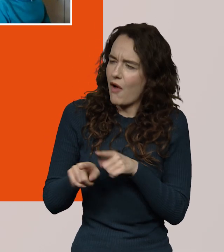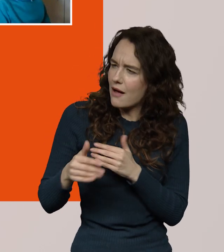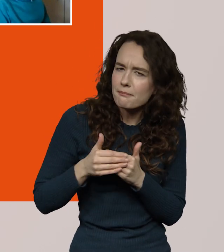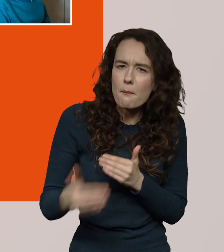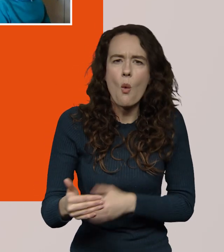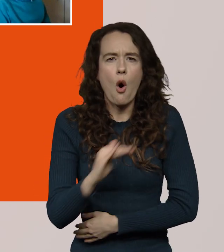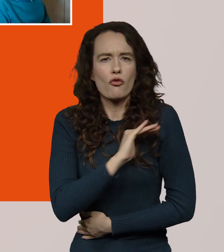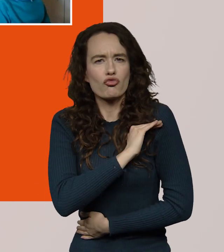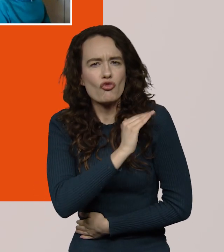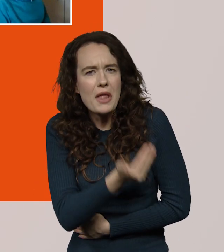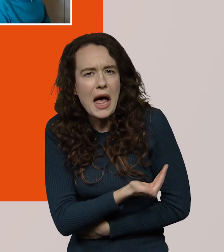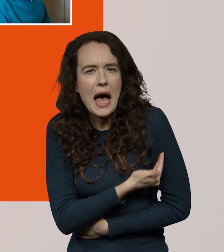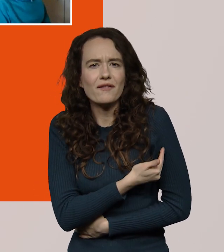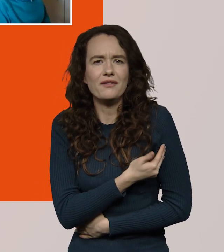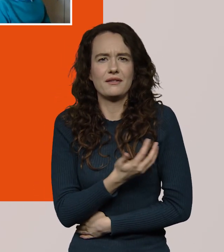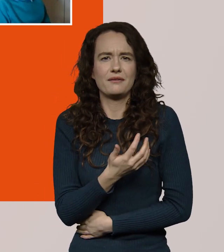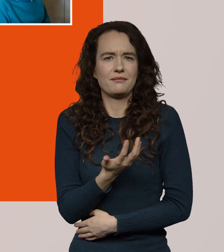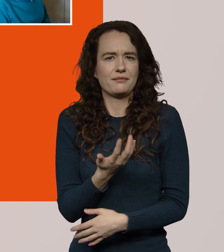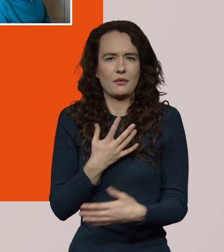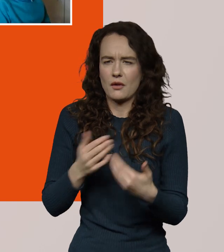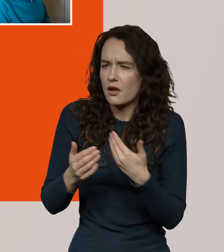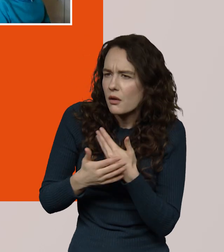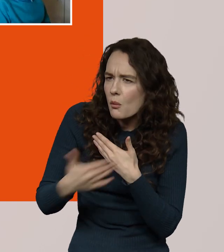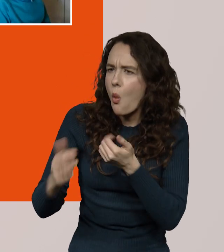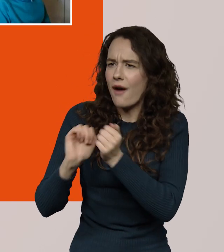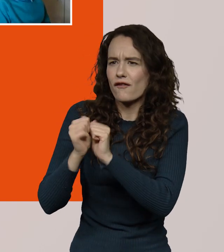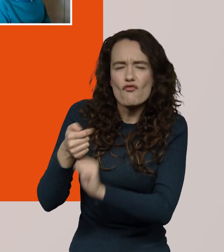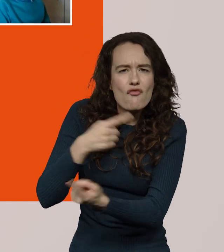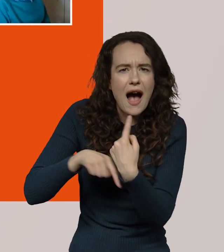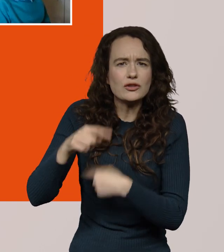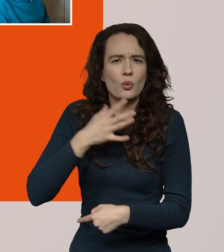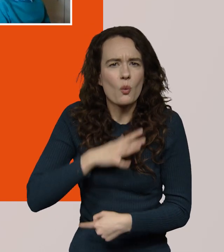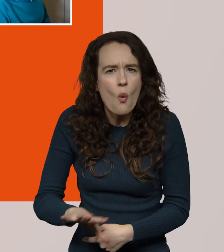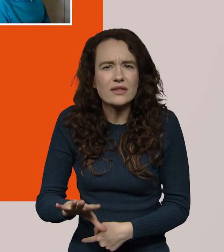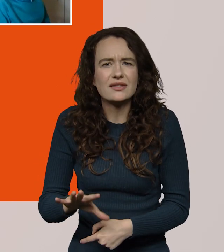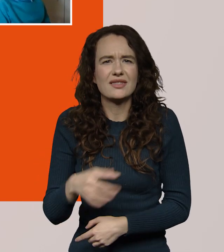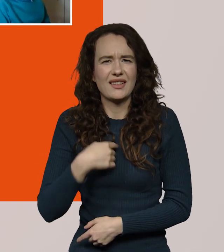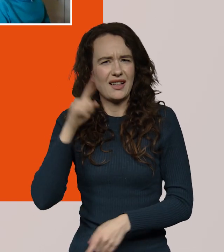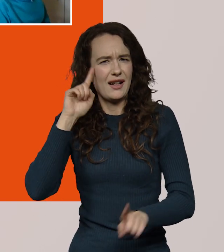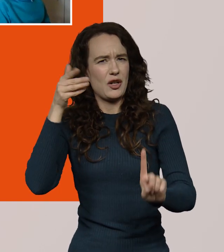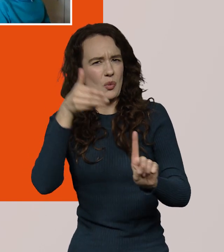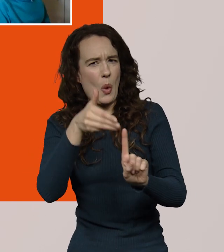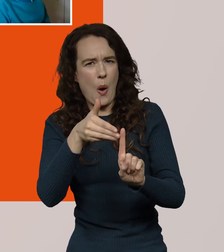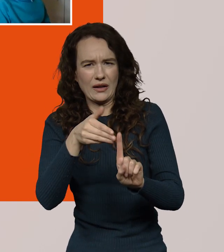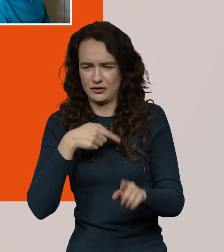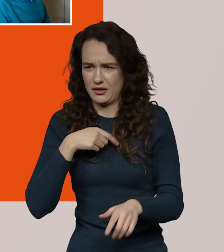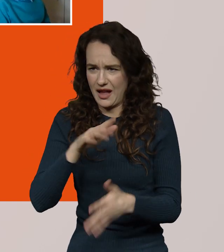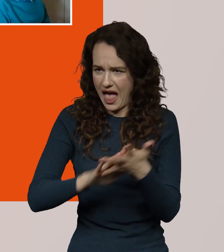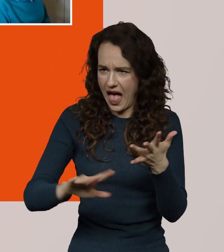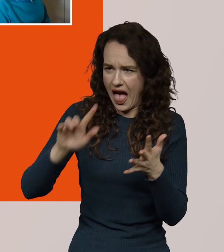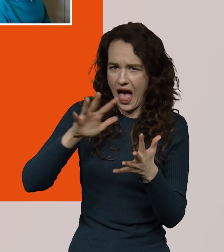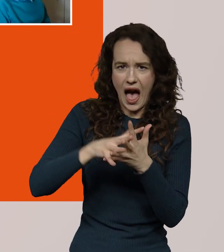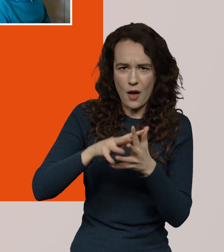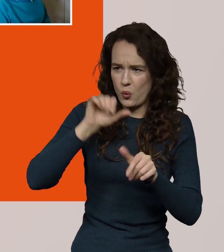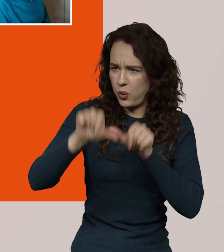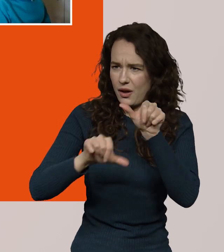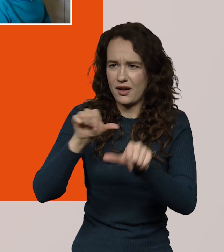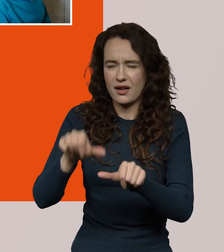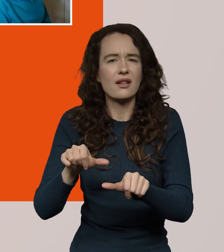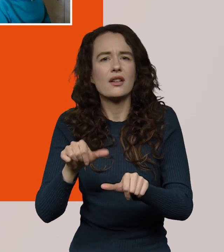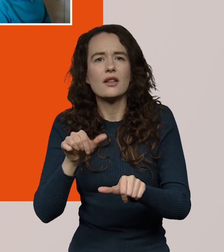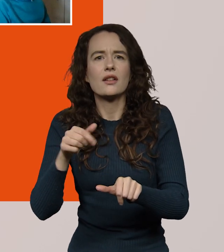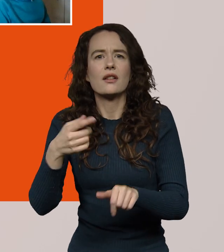to give that support back as well. Always remember to be there for those people that are there for you. Yeah, as well as wanting to have your balloon